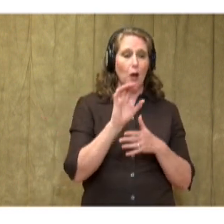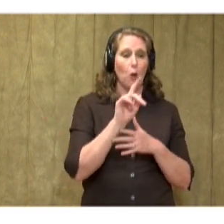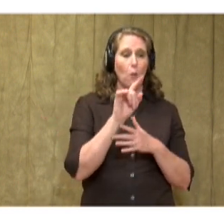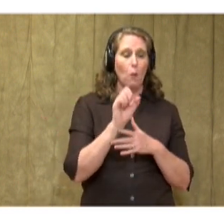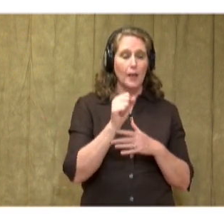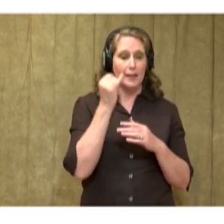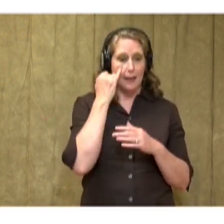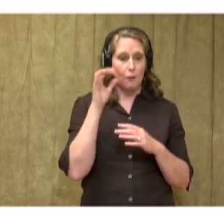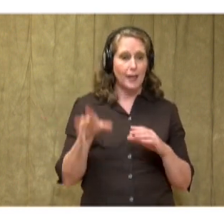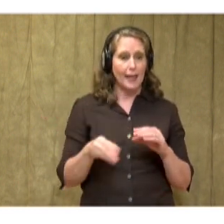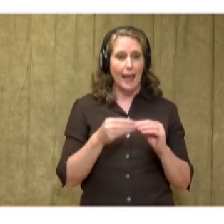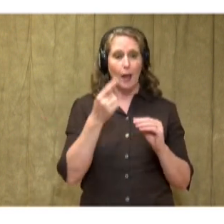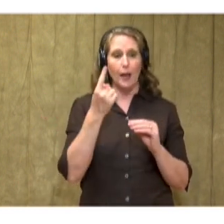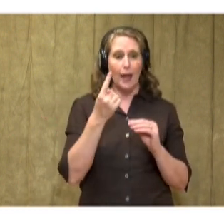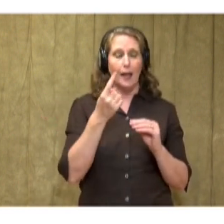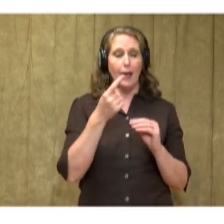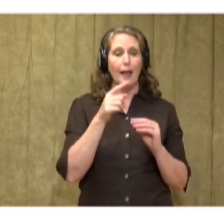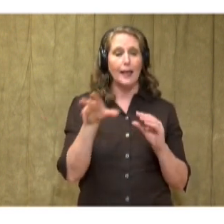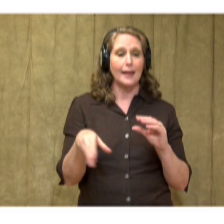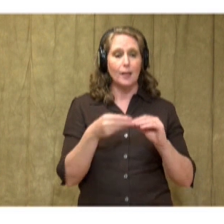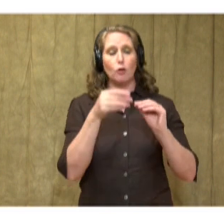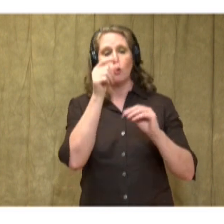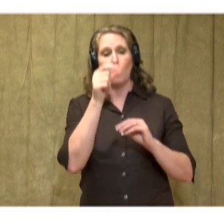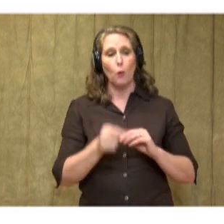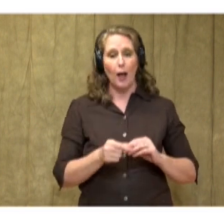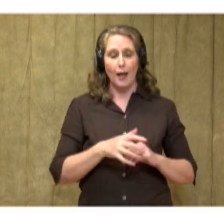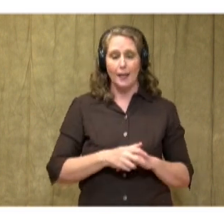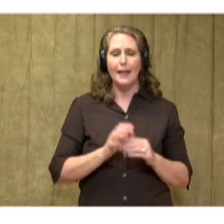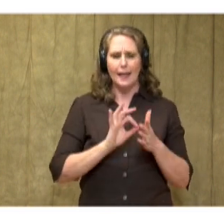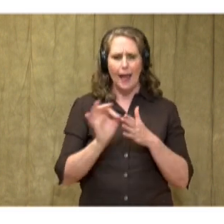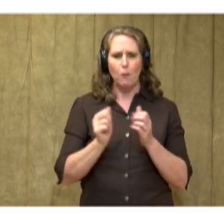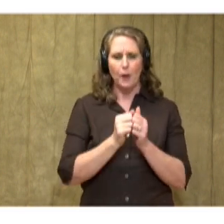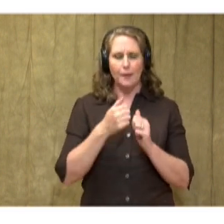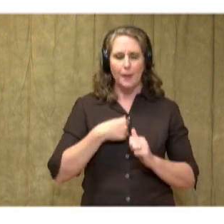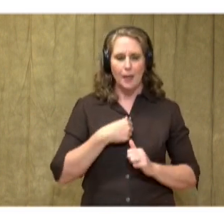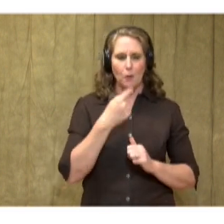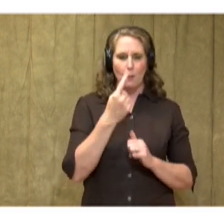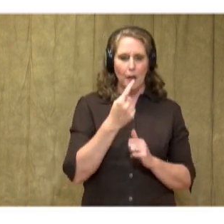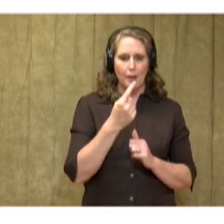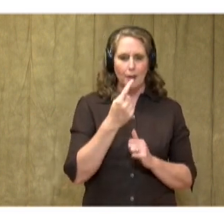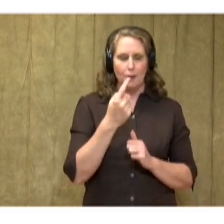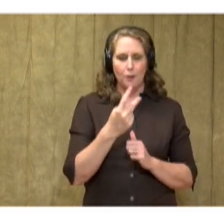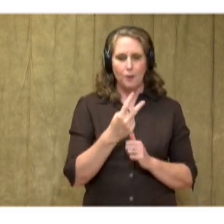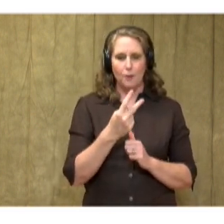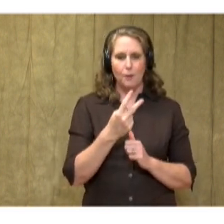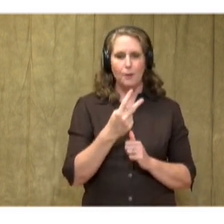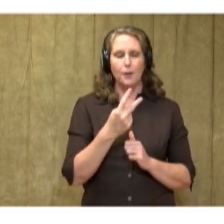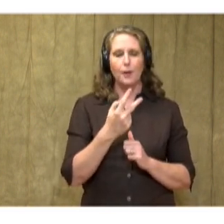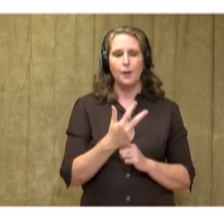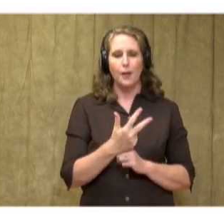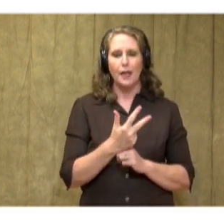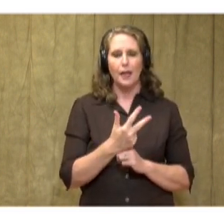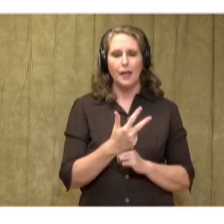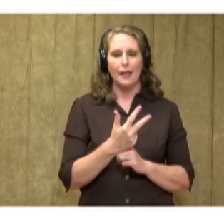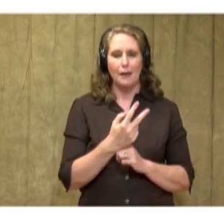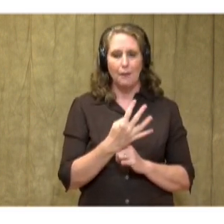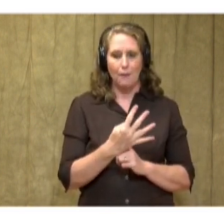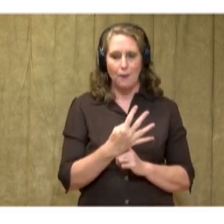if we can add one more rod. Count with me. 1, 2,